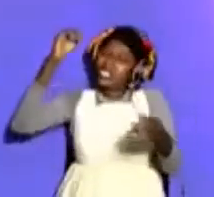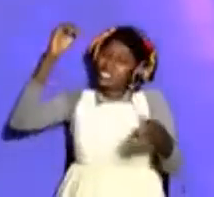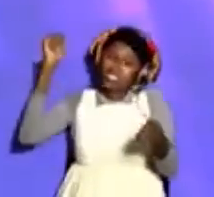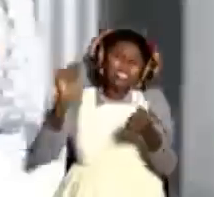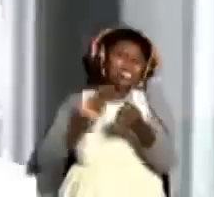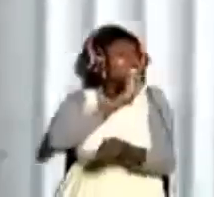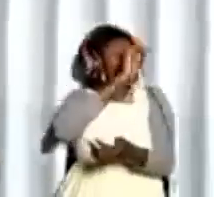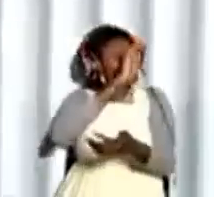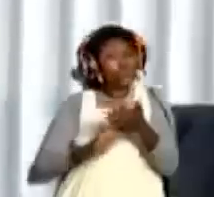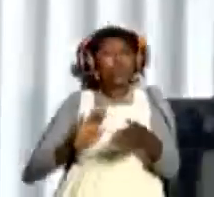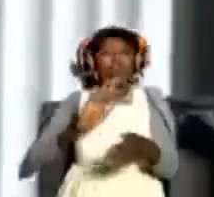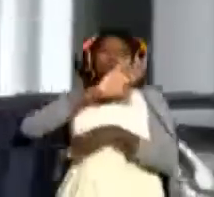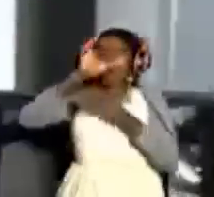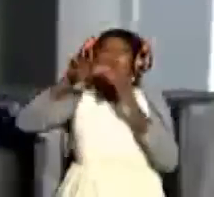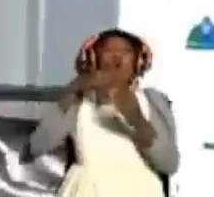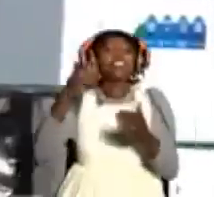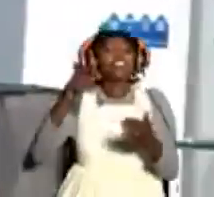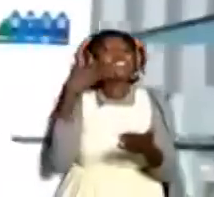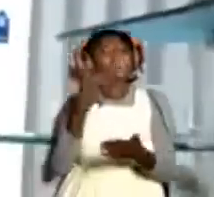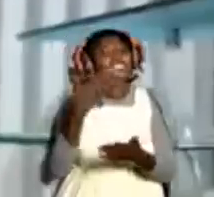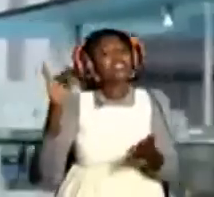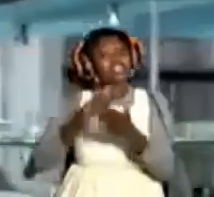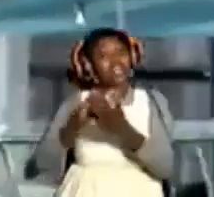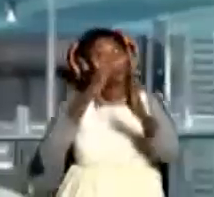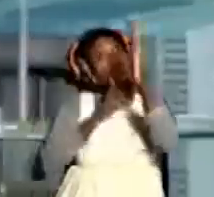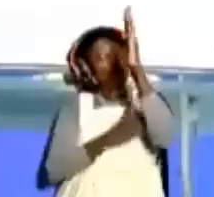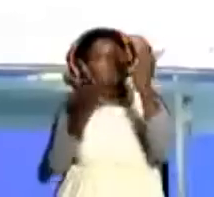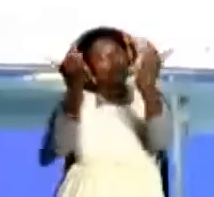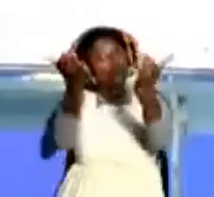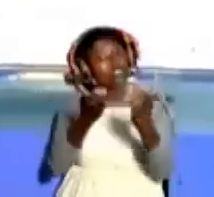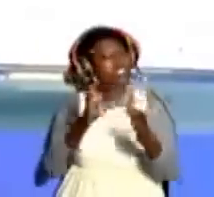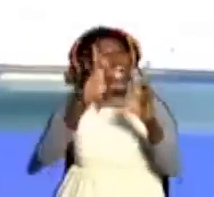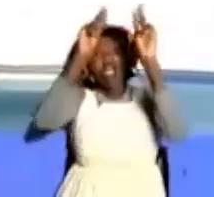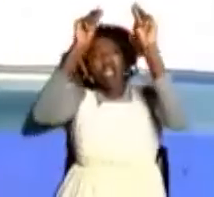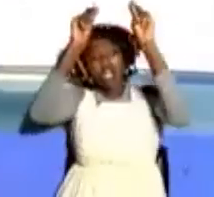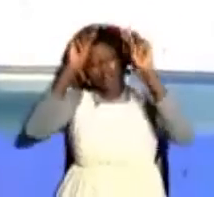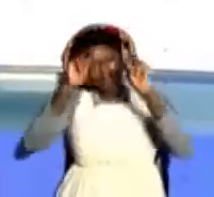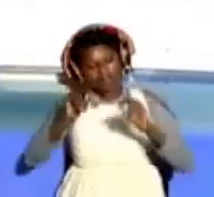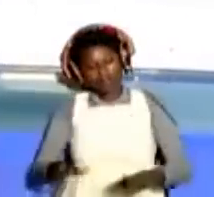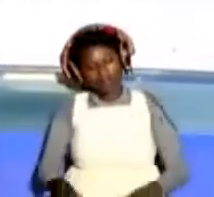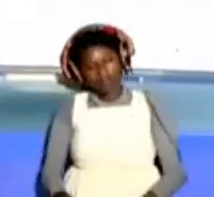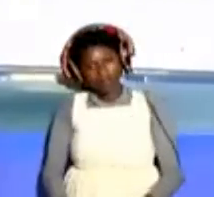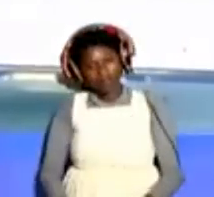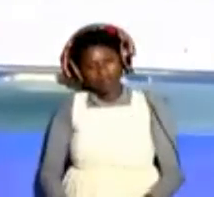contaminate everything that God has used you to do. He said, no.